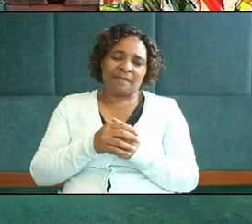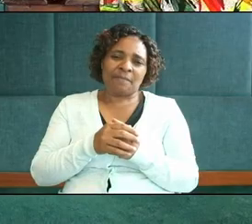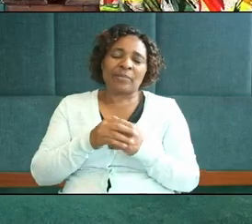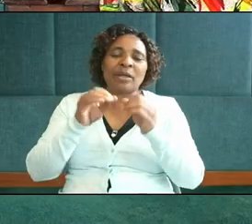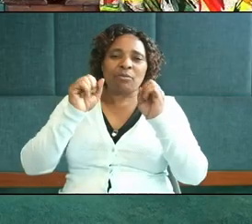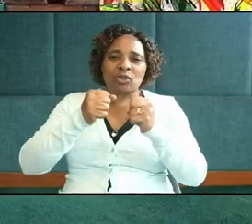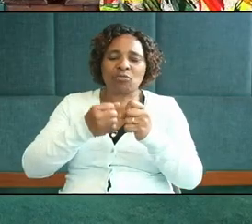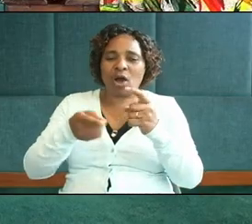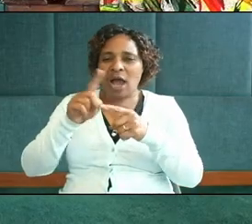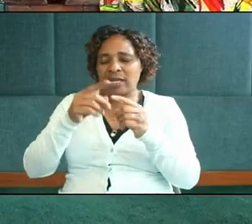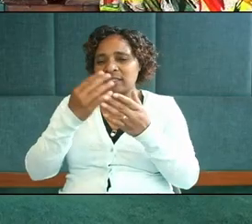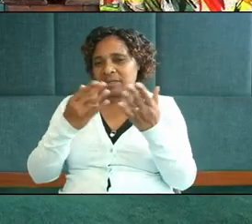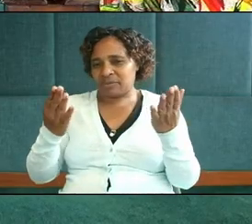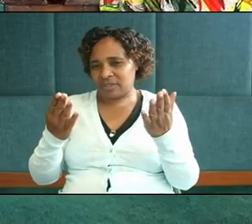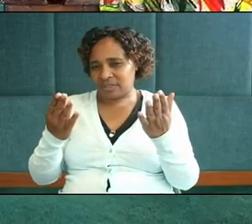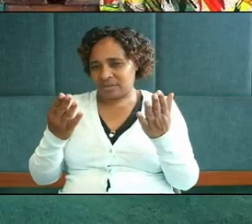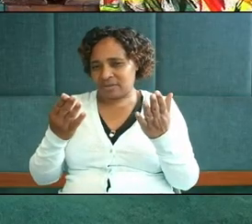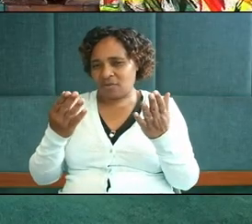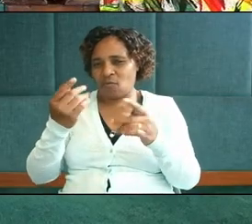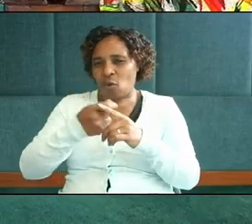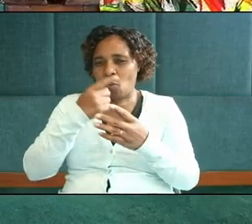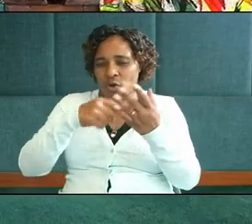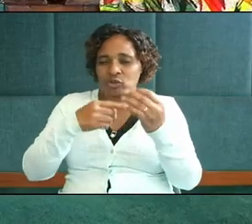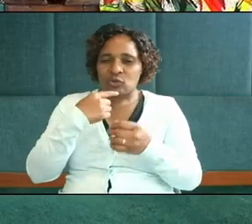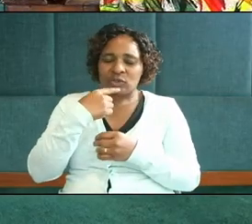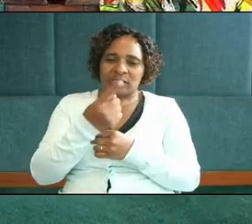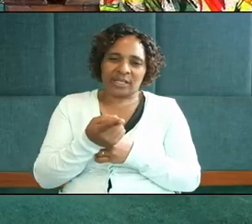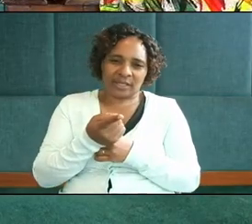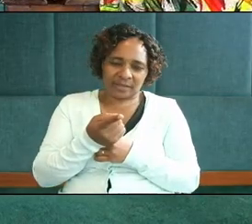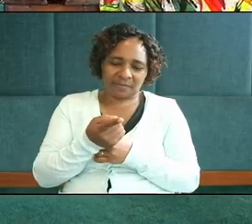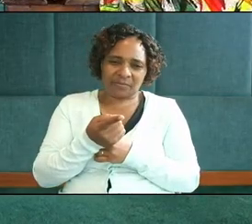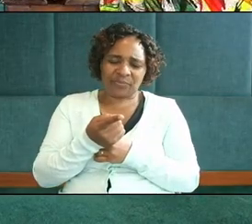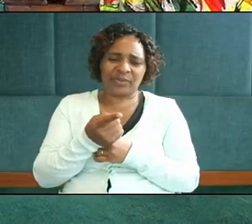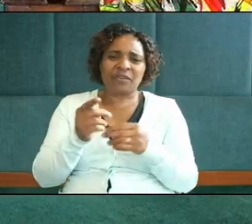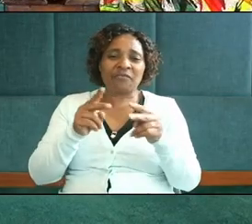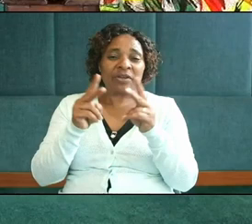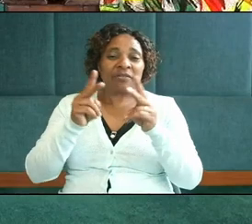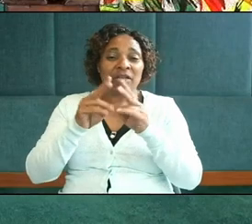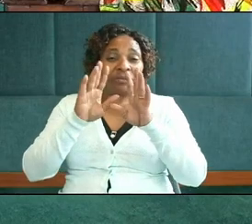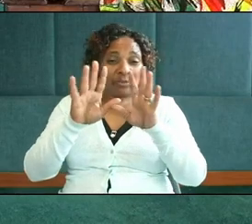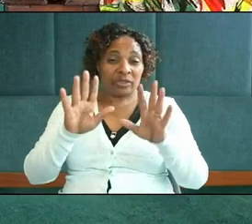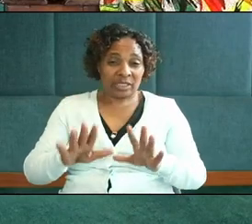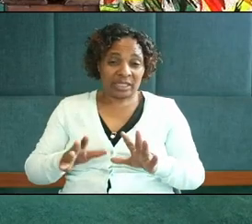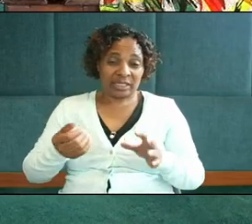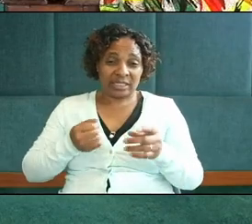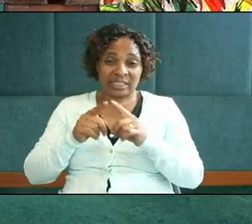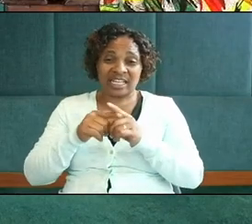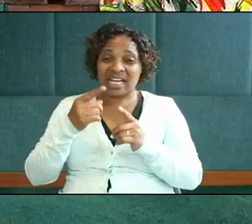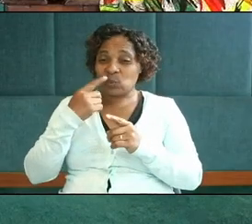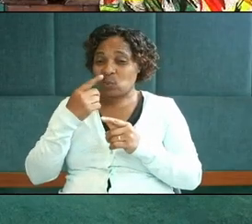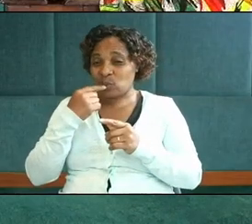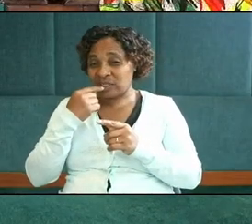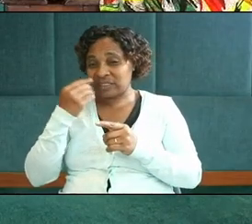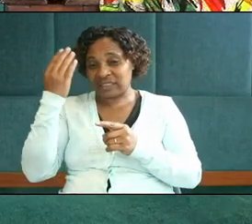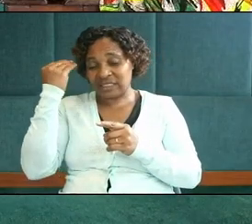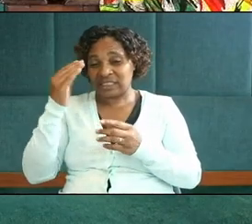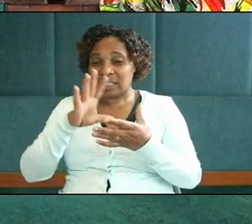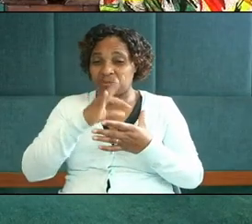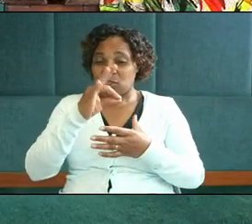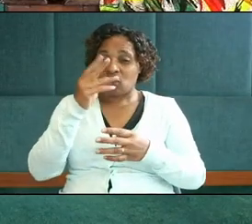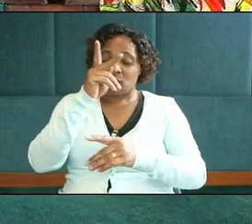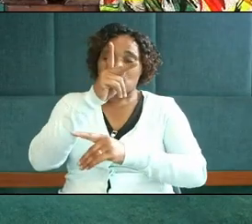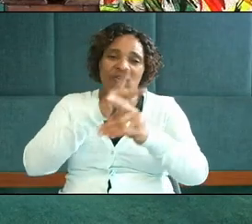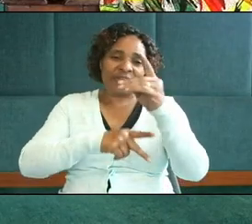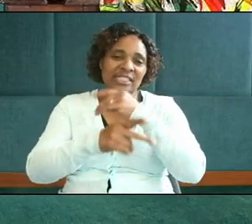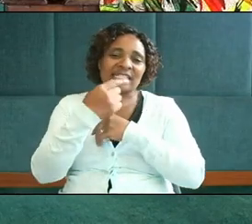Could I add something before you even, just from what you've said? It's important, actually, Sister Ellen G. White in the Spirit of Prophecy